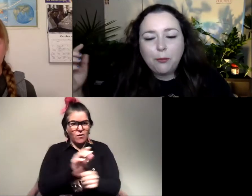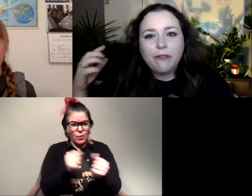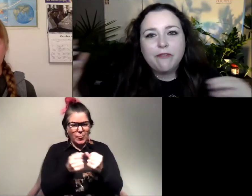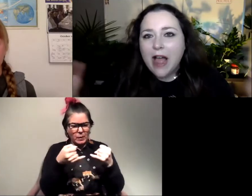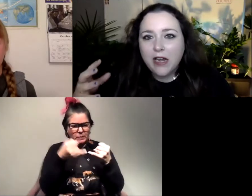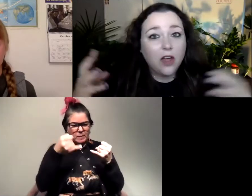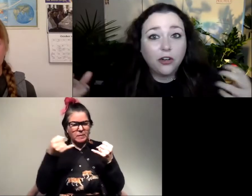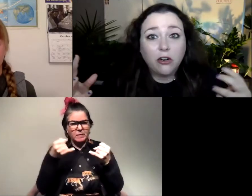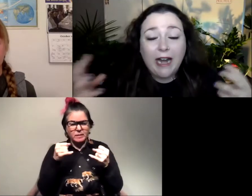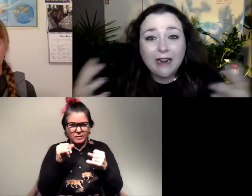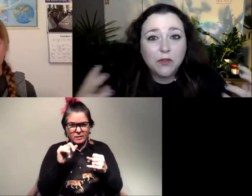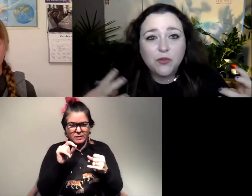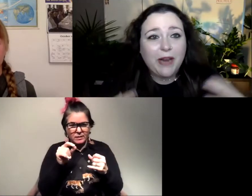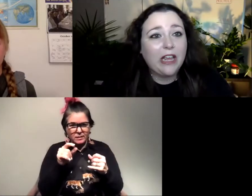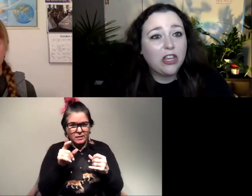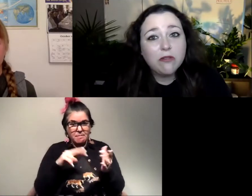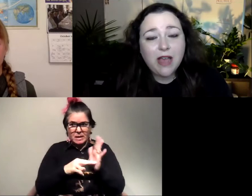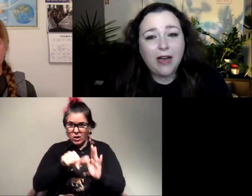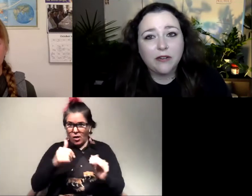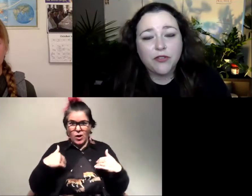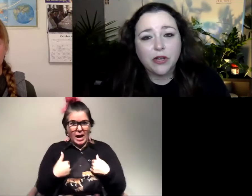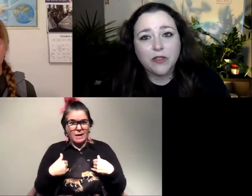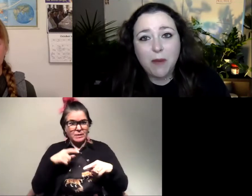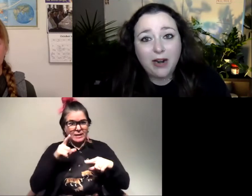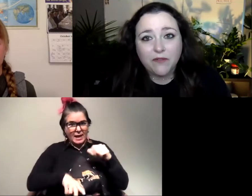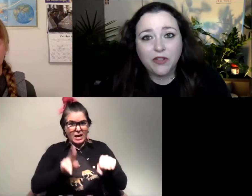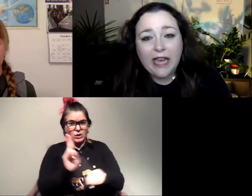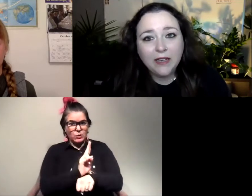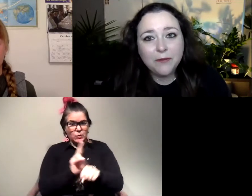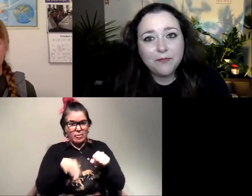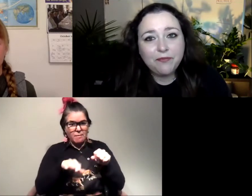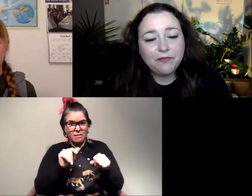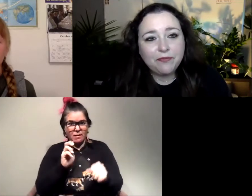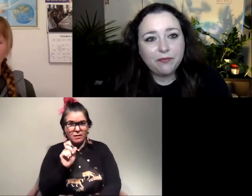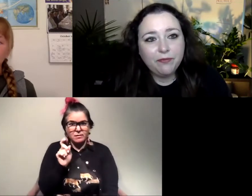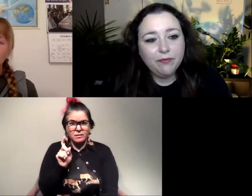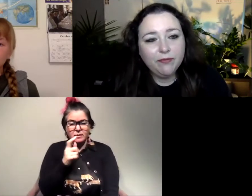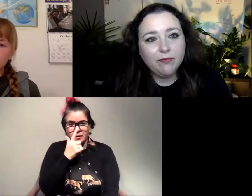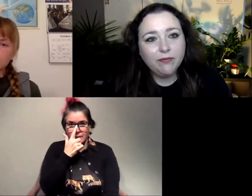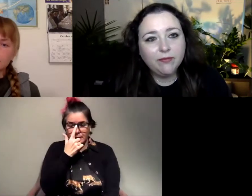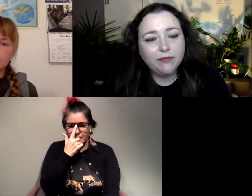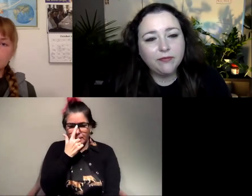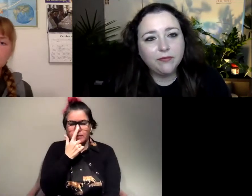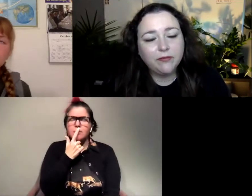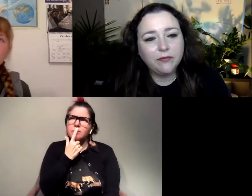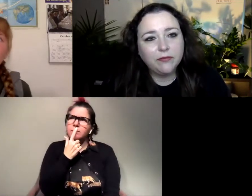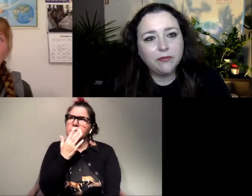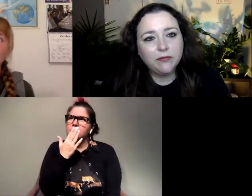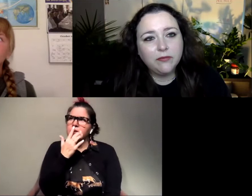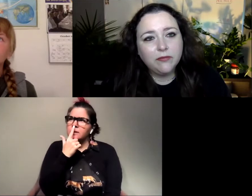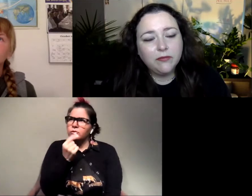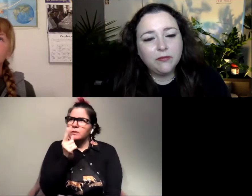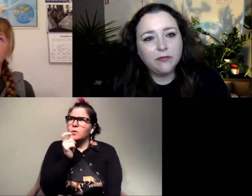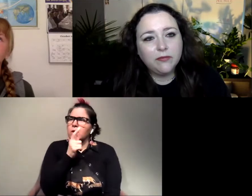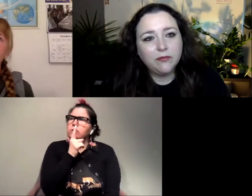that prevent other animals from getting use out of the bottom of the lake? Interesting question. So